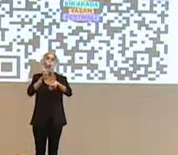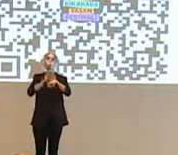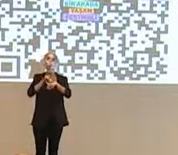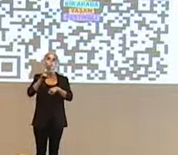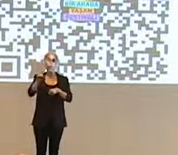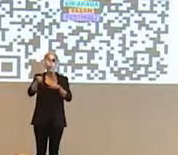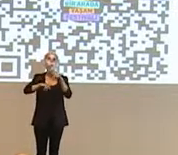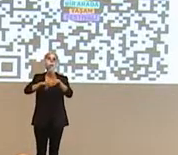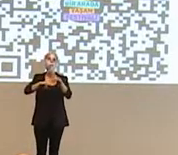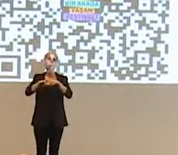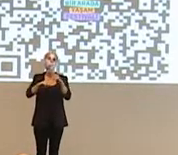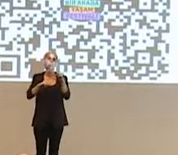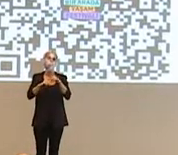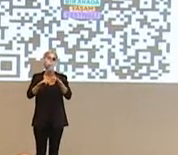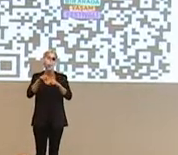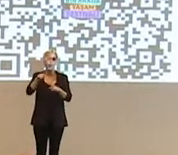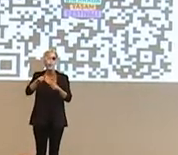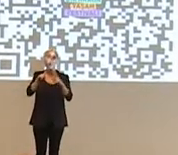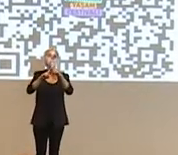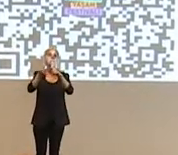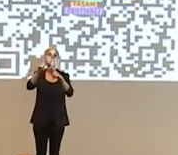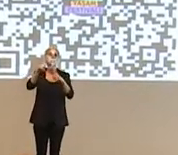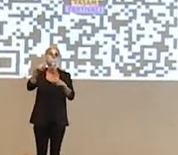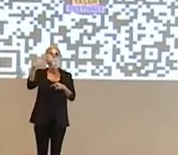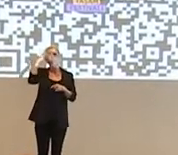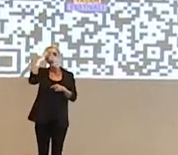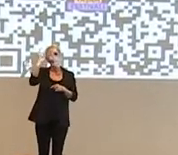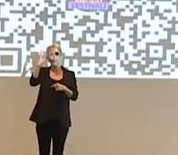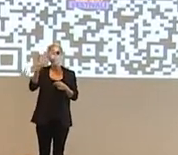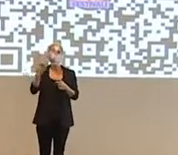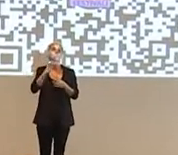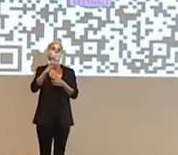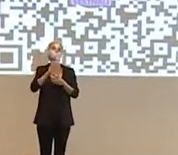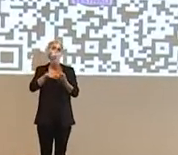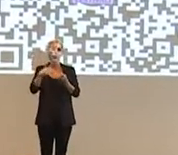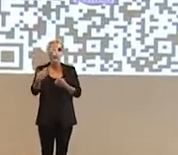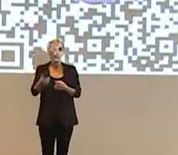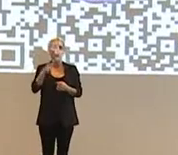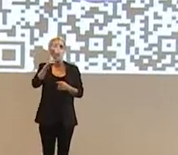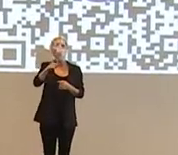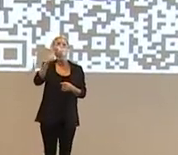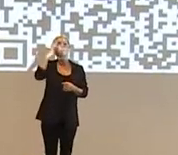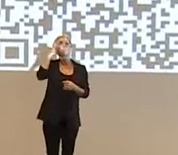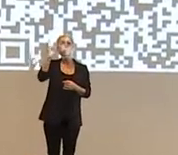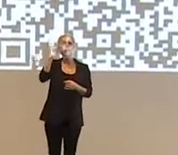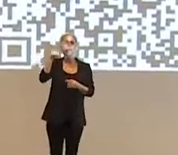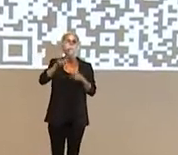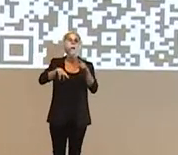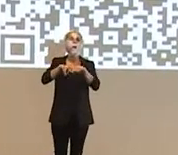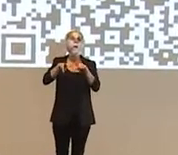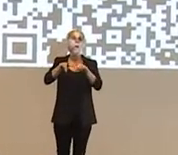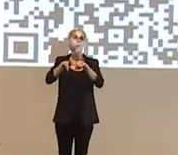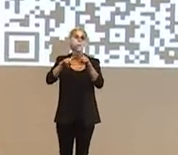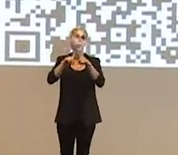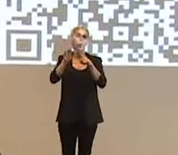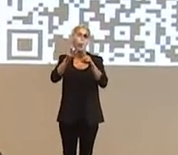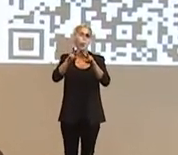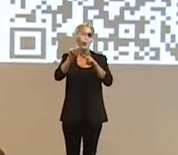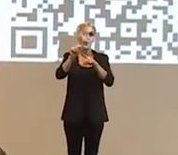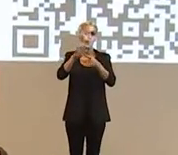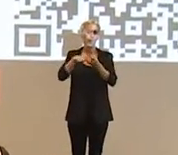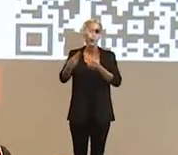is a professor of neuroscience and he's graduated from tepe university and he